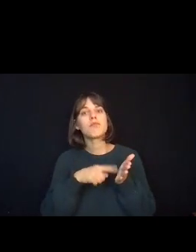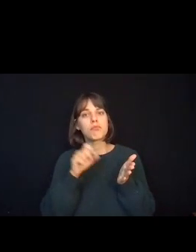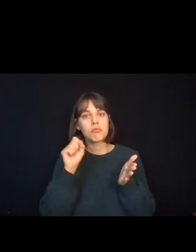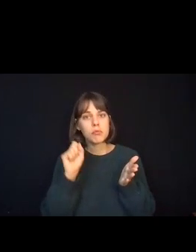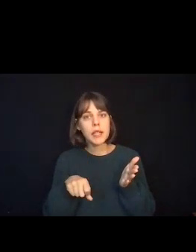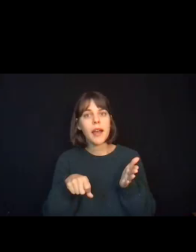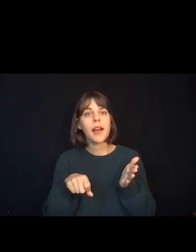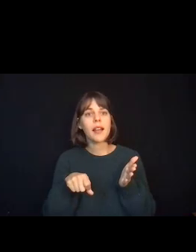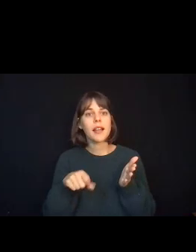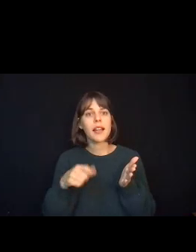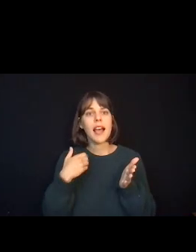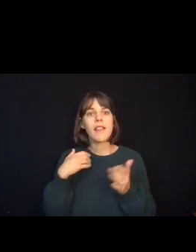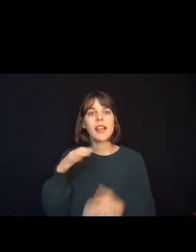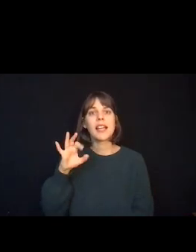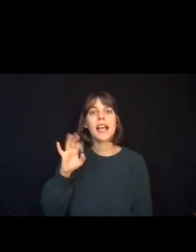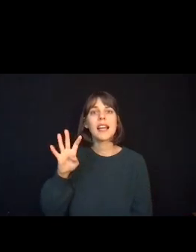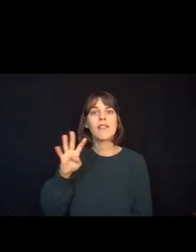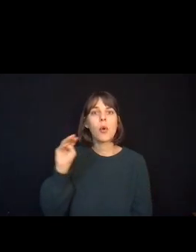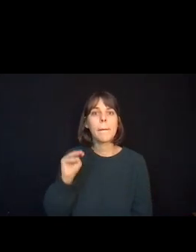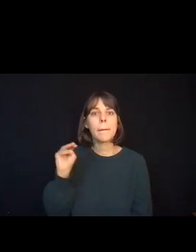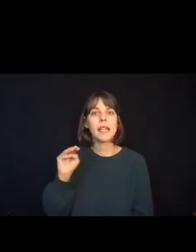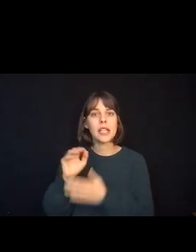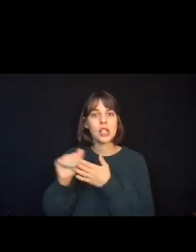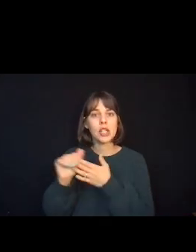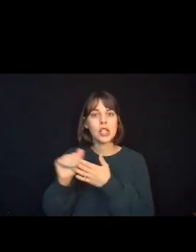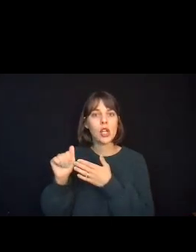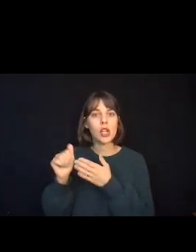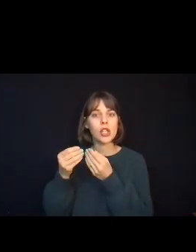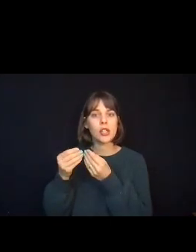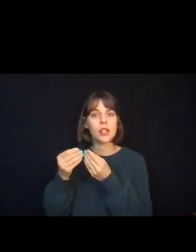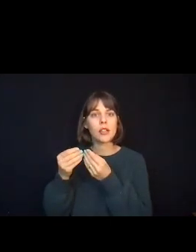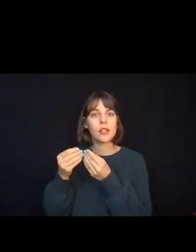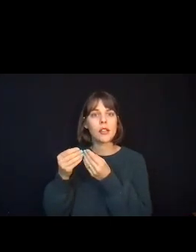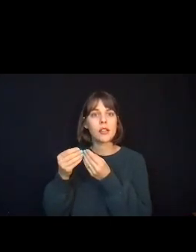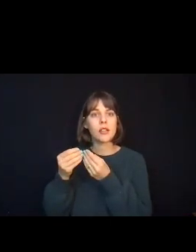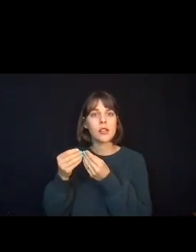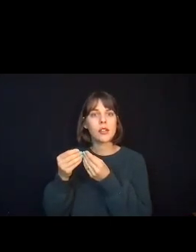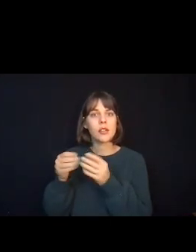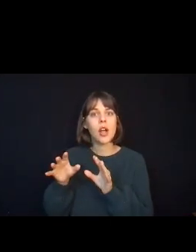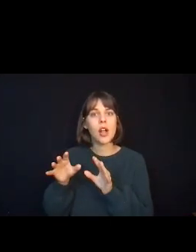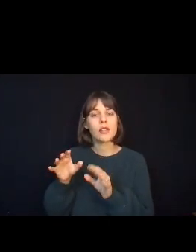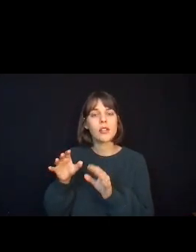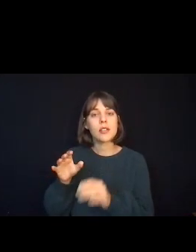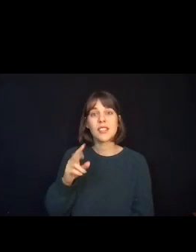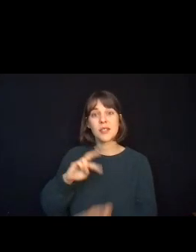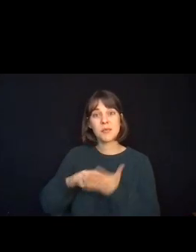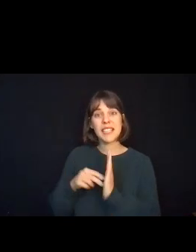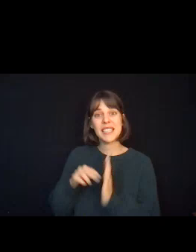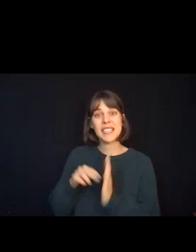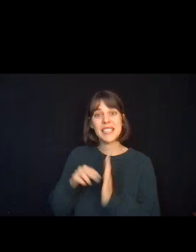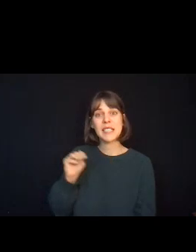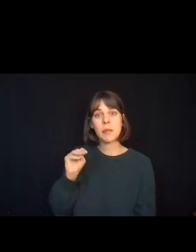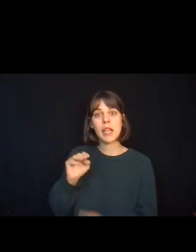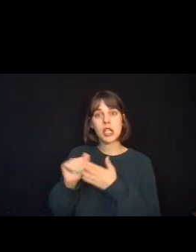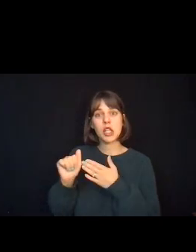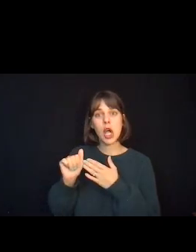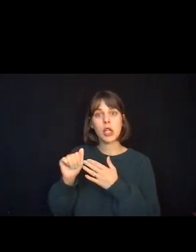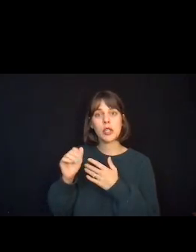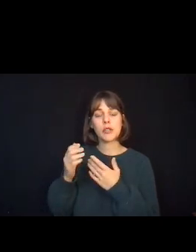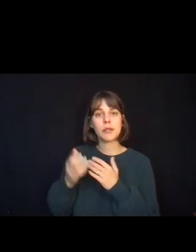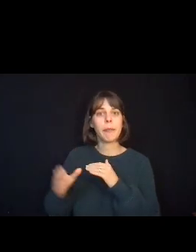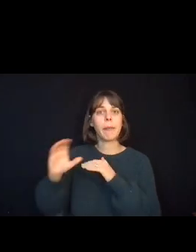expecting that we were looking at a 94 million, so about a $6 million reduction in the expected budget deficit